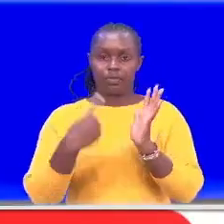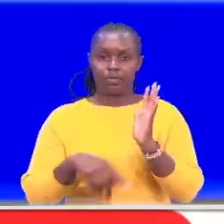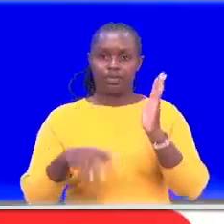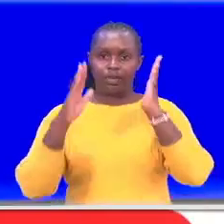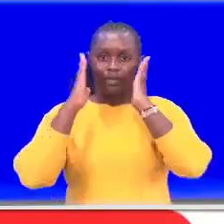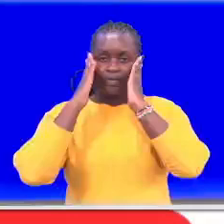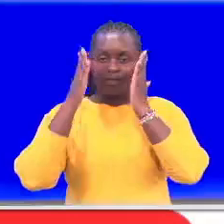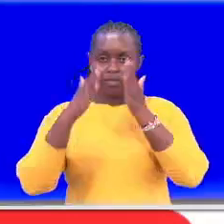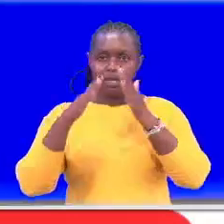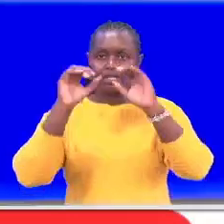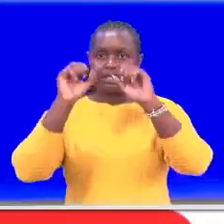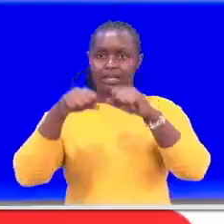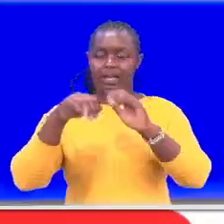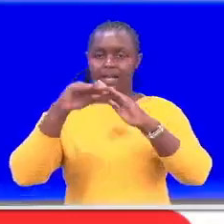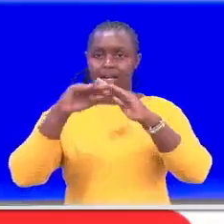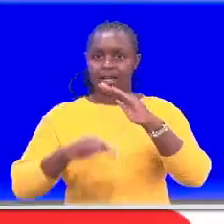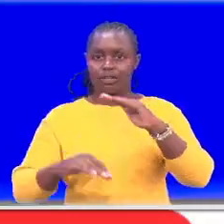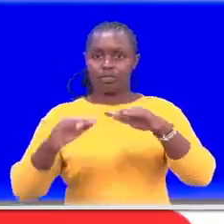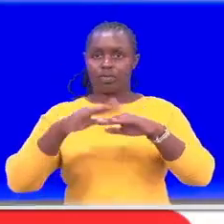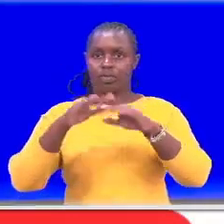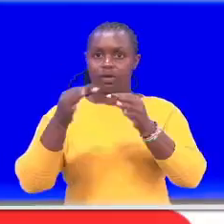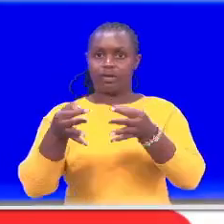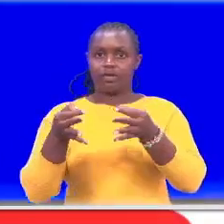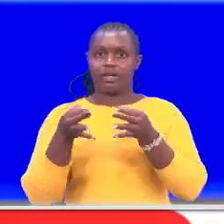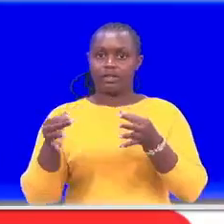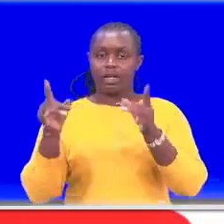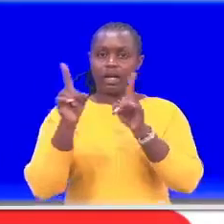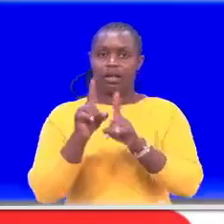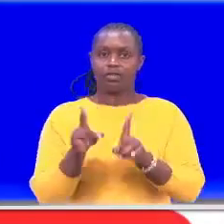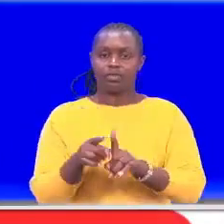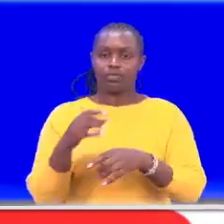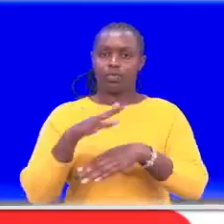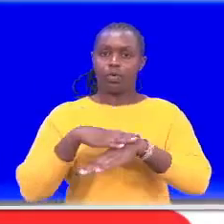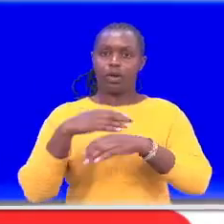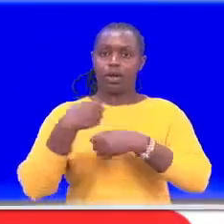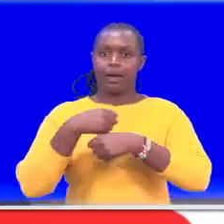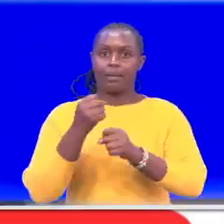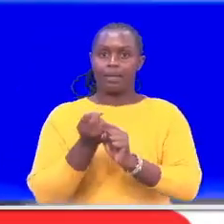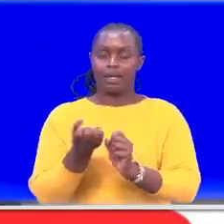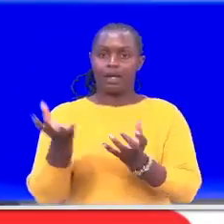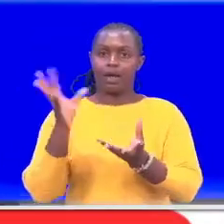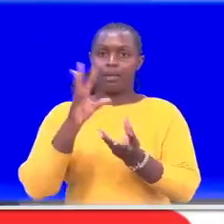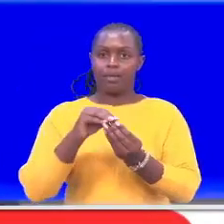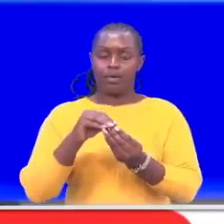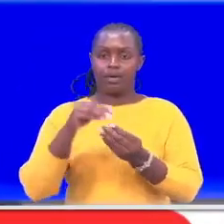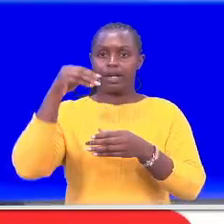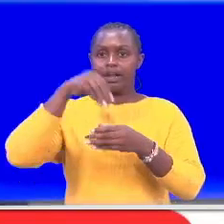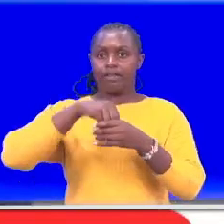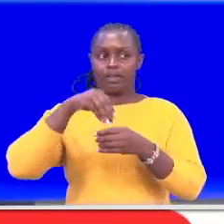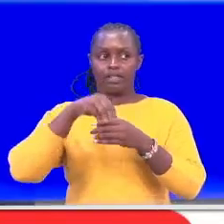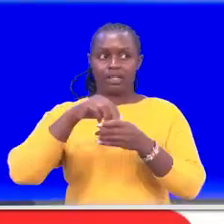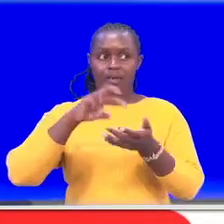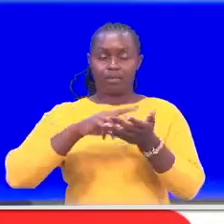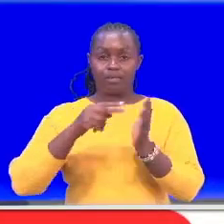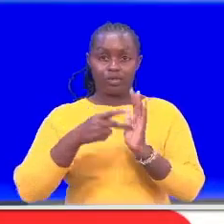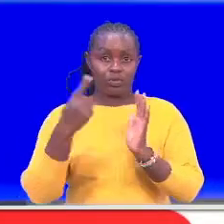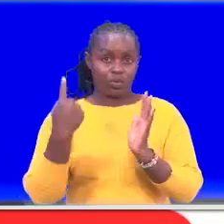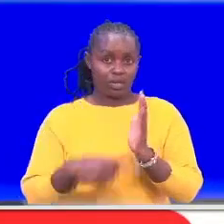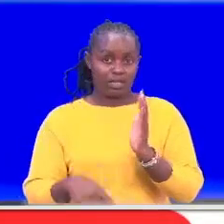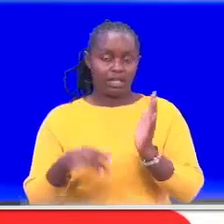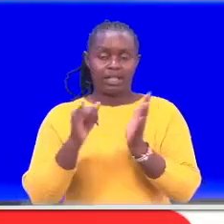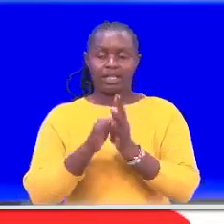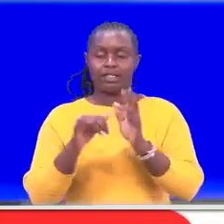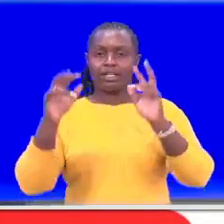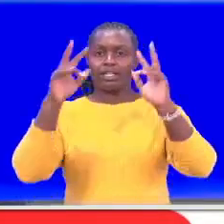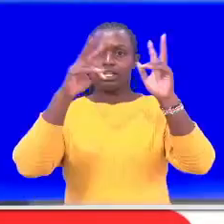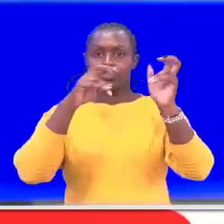less on financial administration and focus more on making investment decisions. What it means is then the issues will